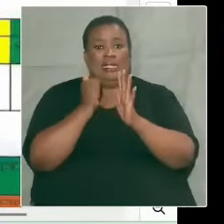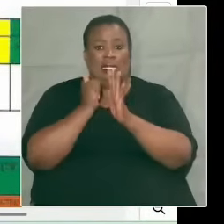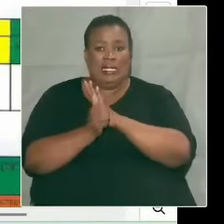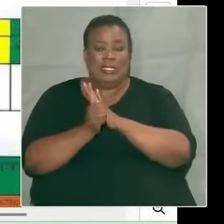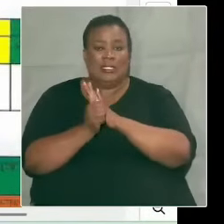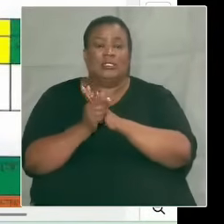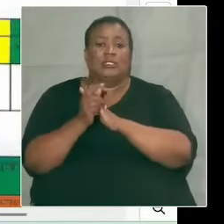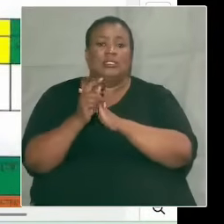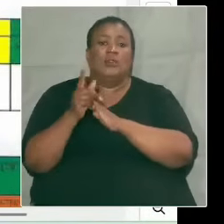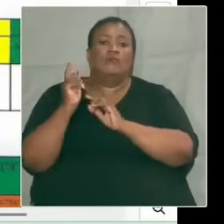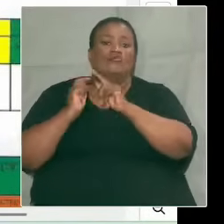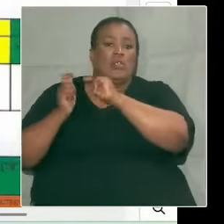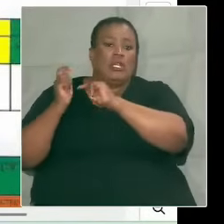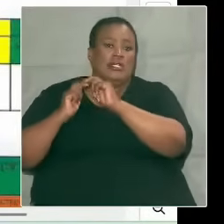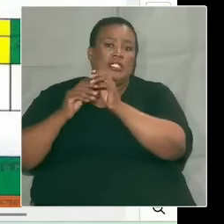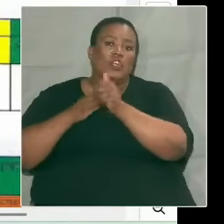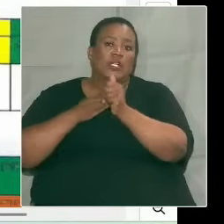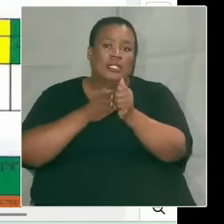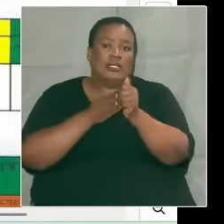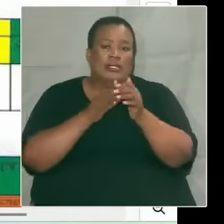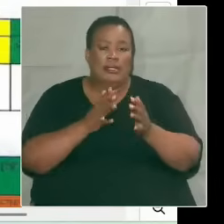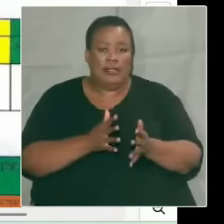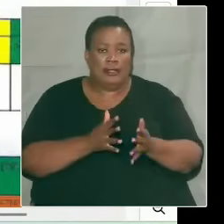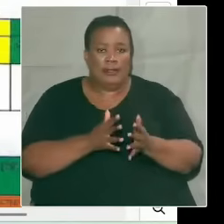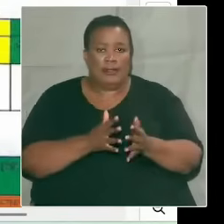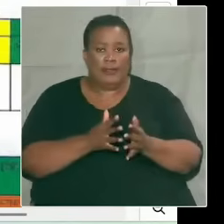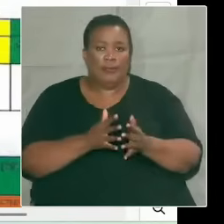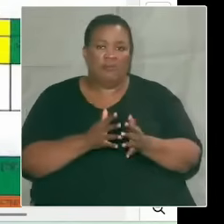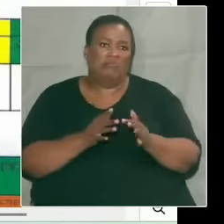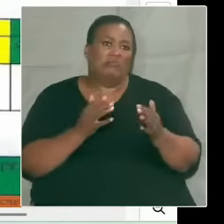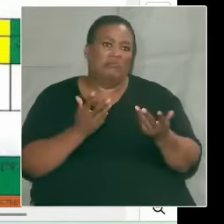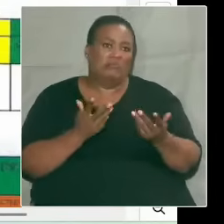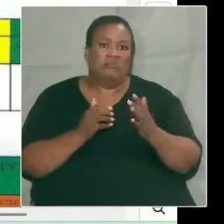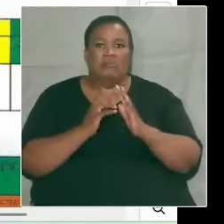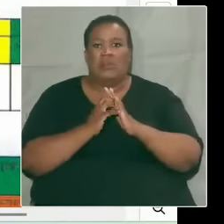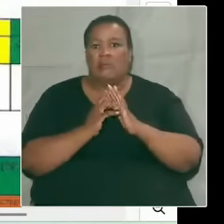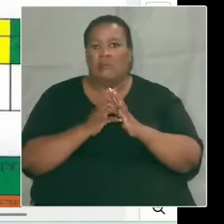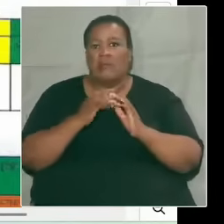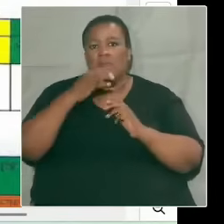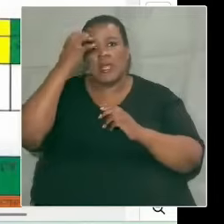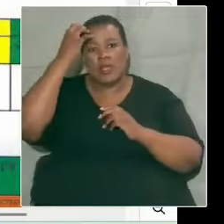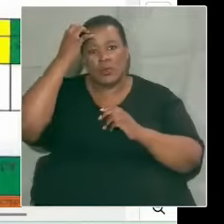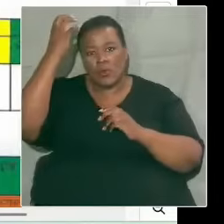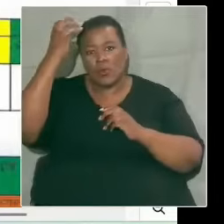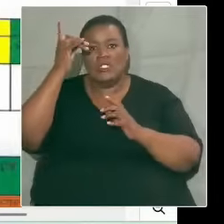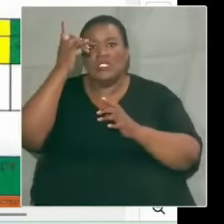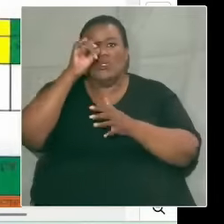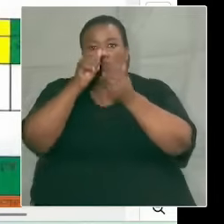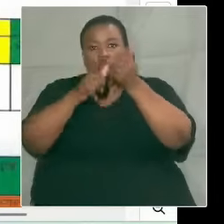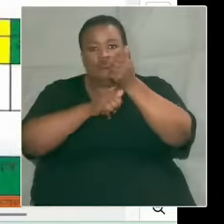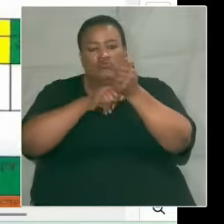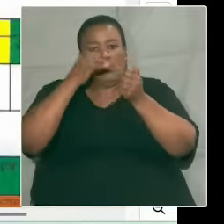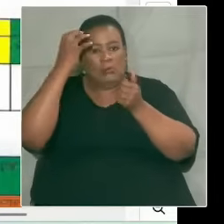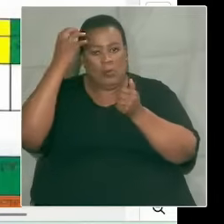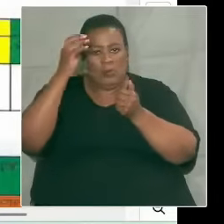traditional leaders, be it the Nkosis and the Indunas.